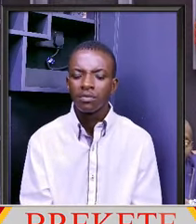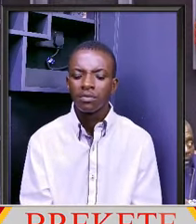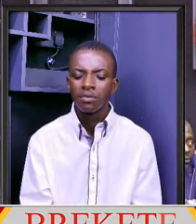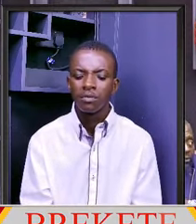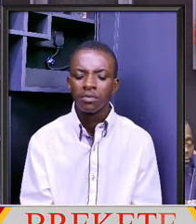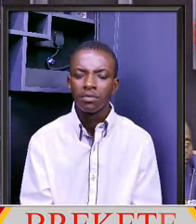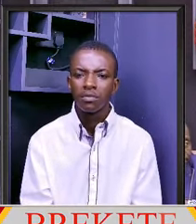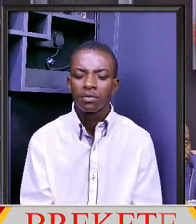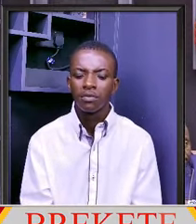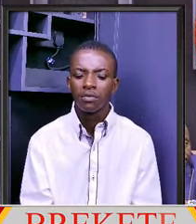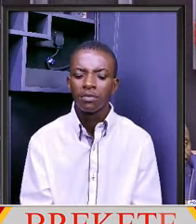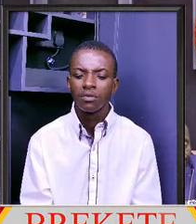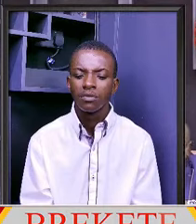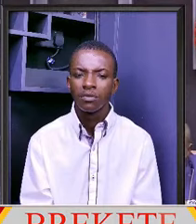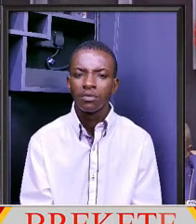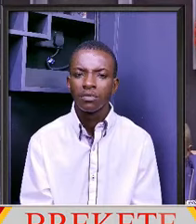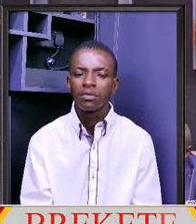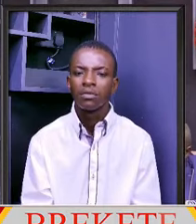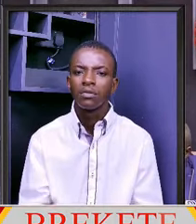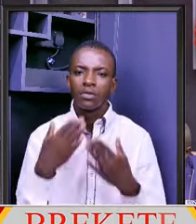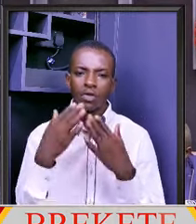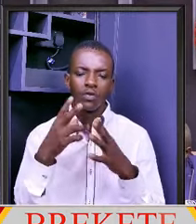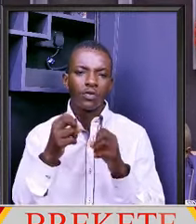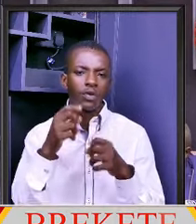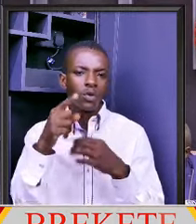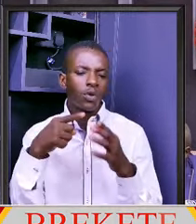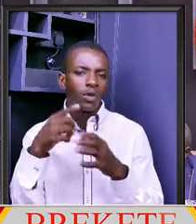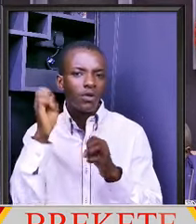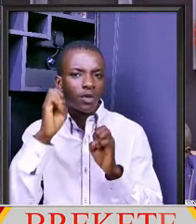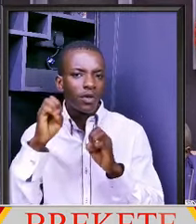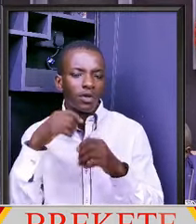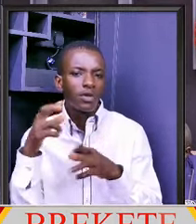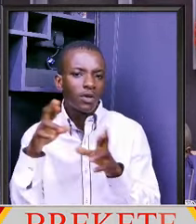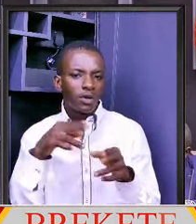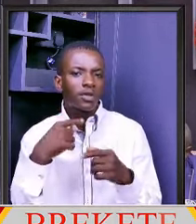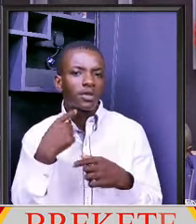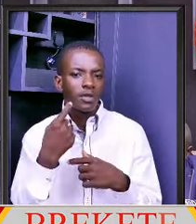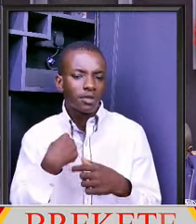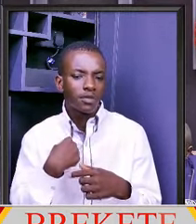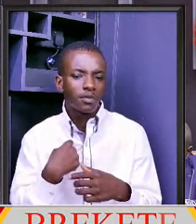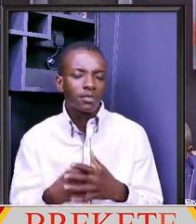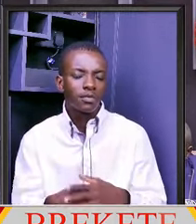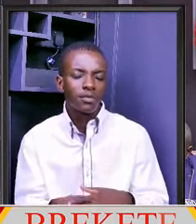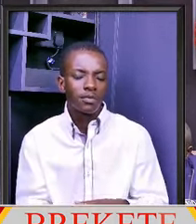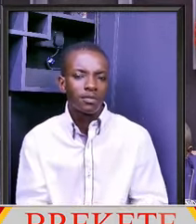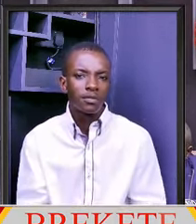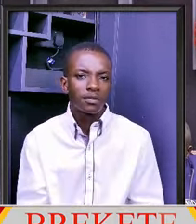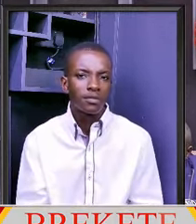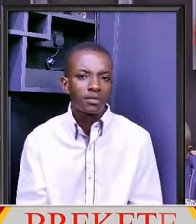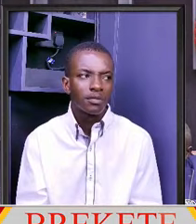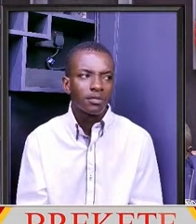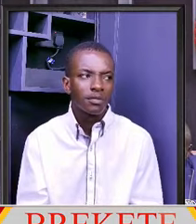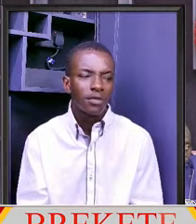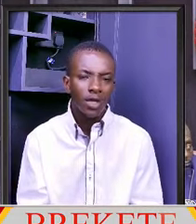Because they went there to impersonate. Okay. Thank you very much, Prince. Whenever you are ready, you let me know, please.